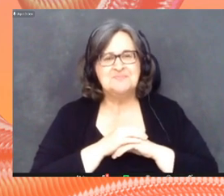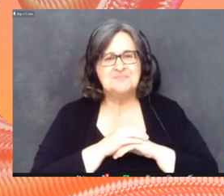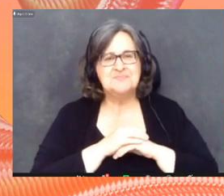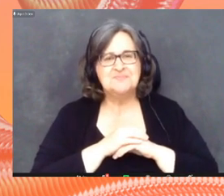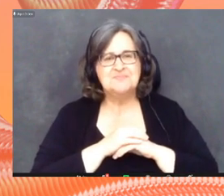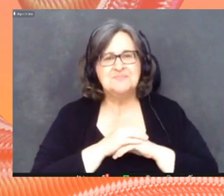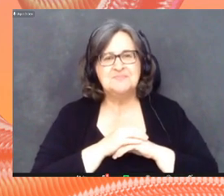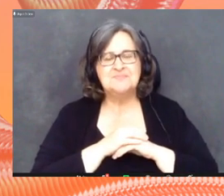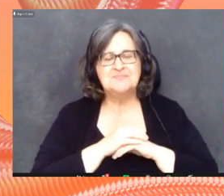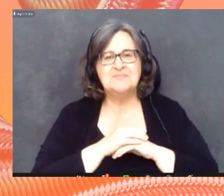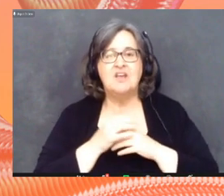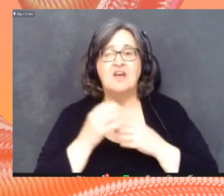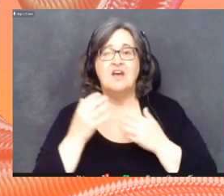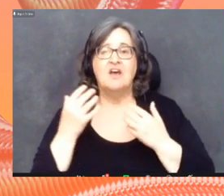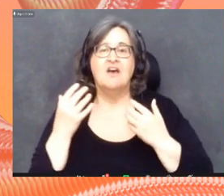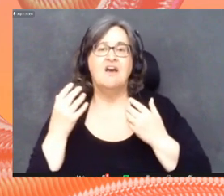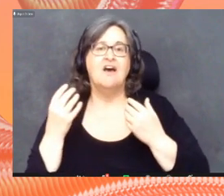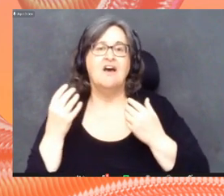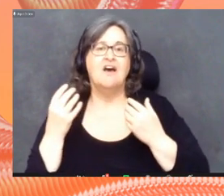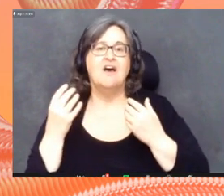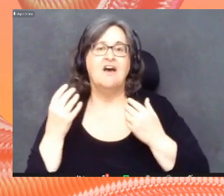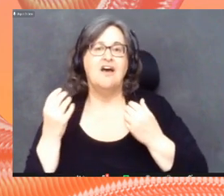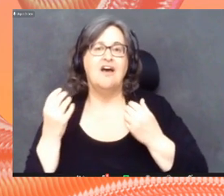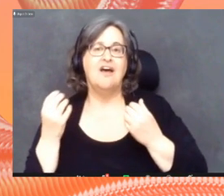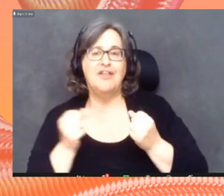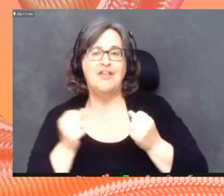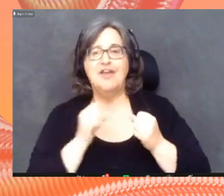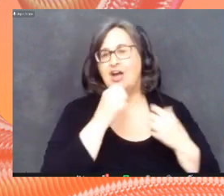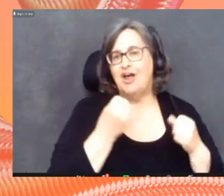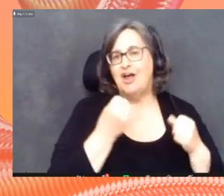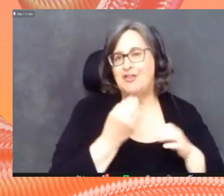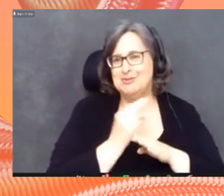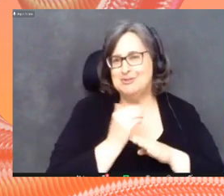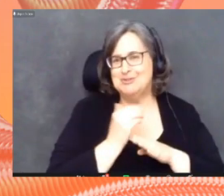healthy and unhealthy uses of our technology.